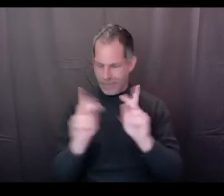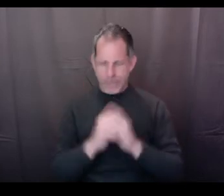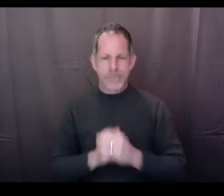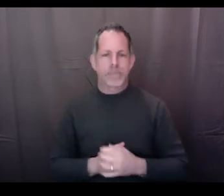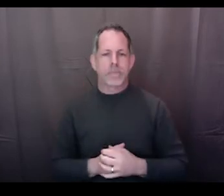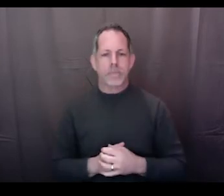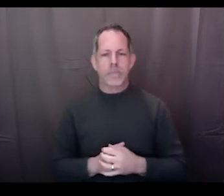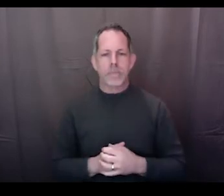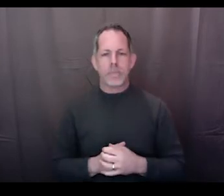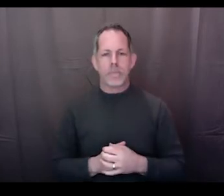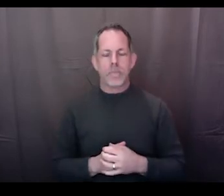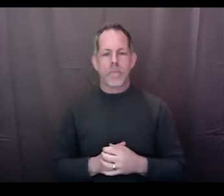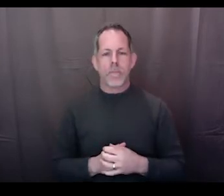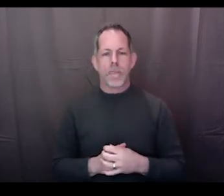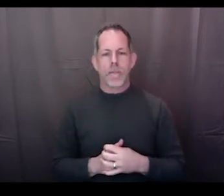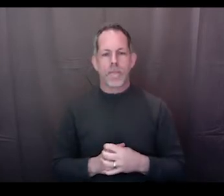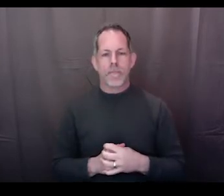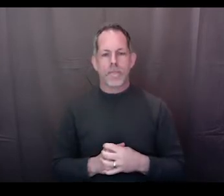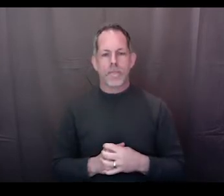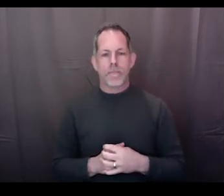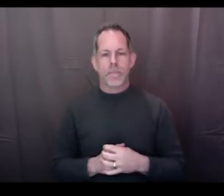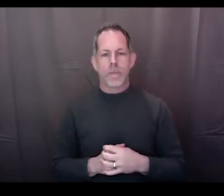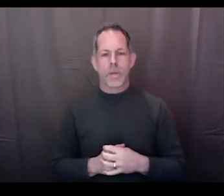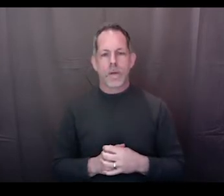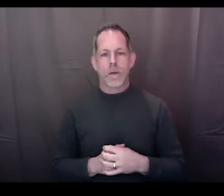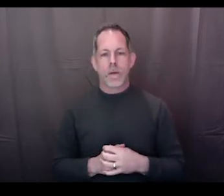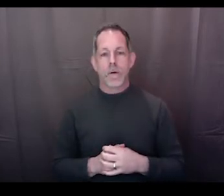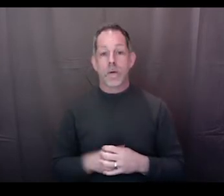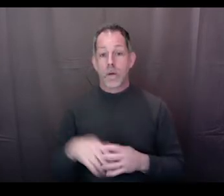Yes. Okay, great.